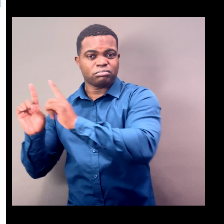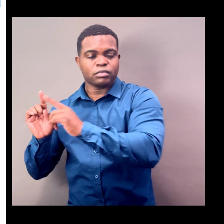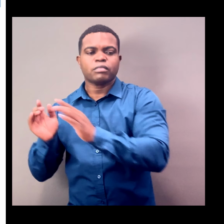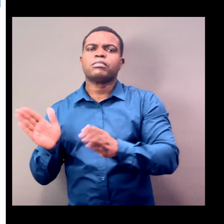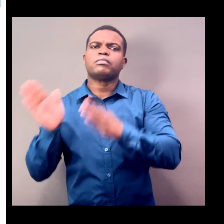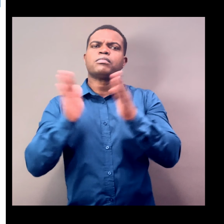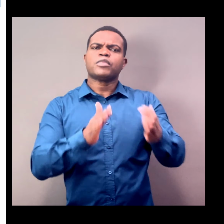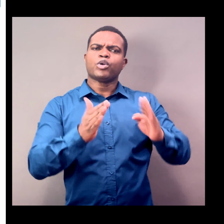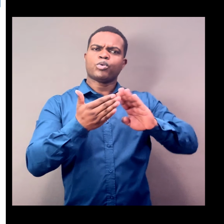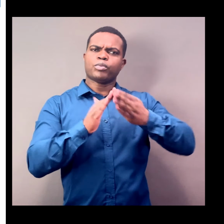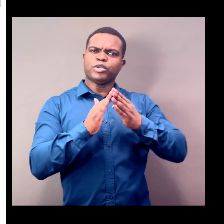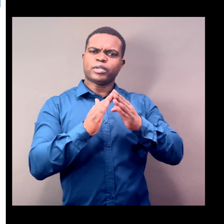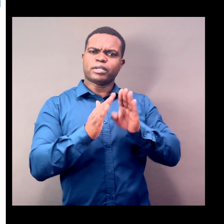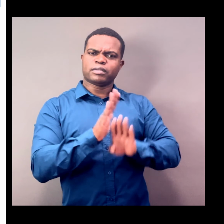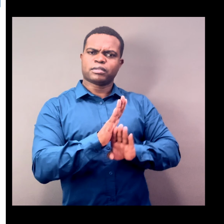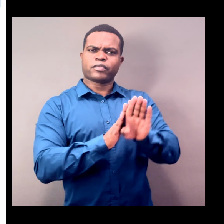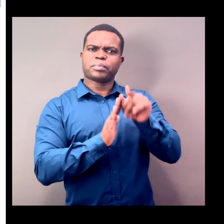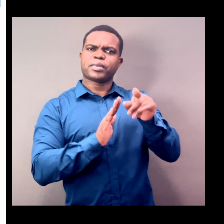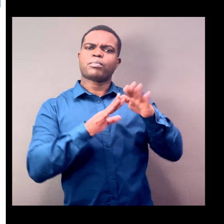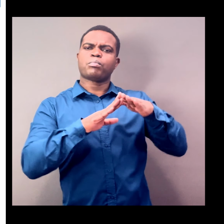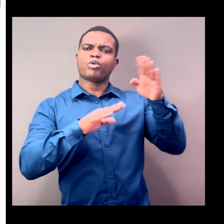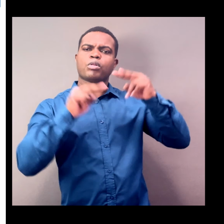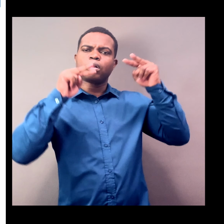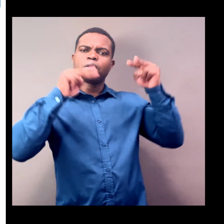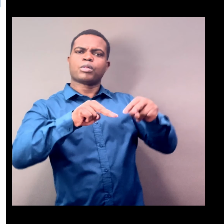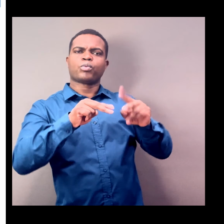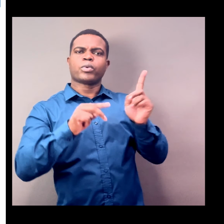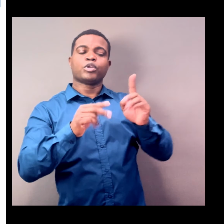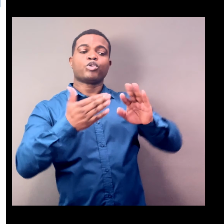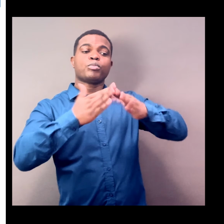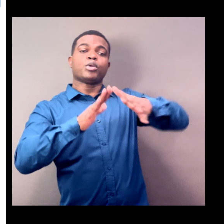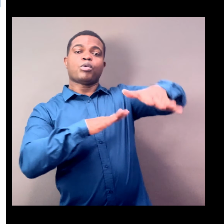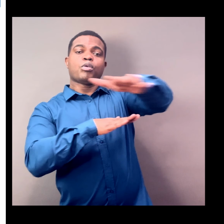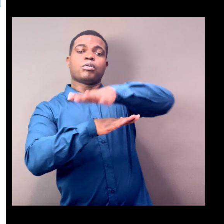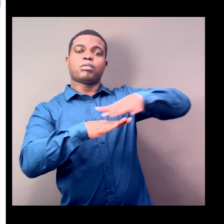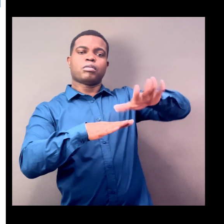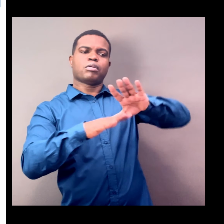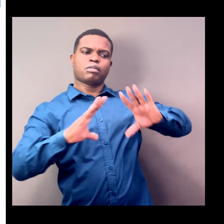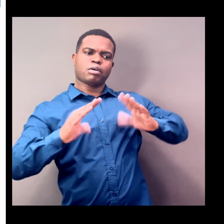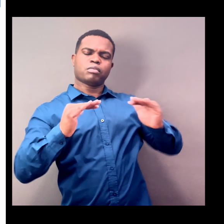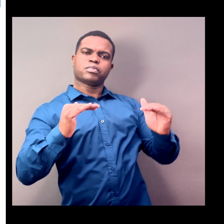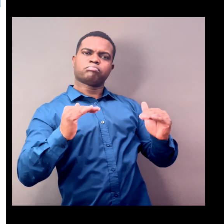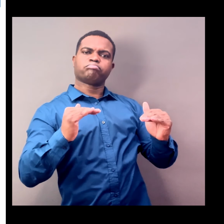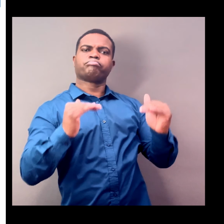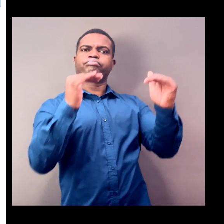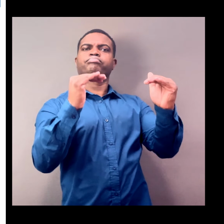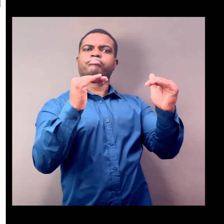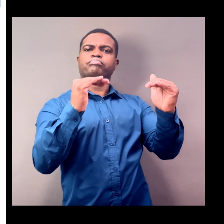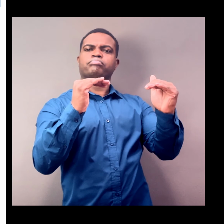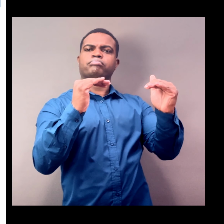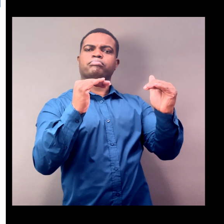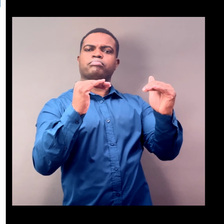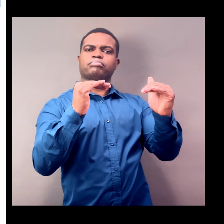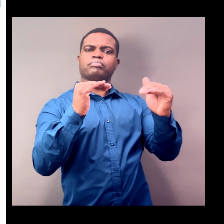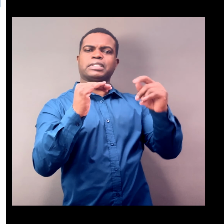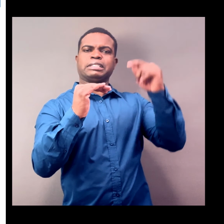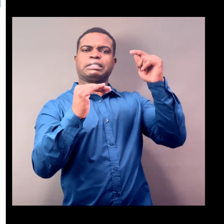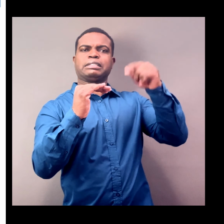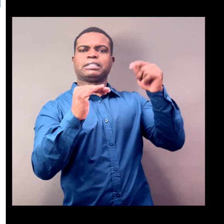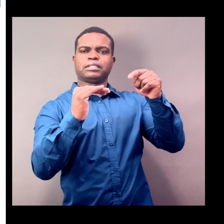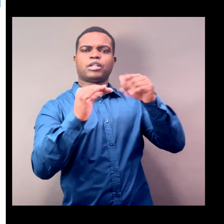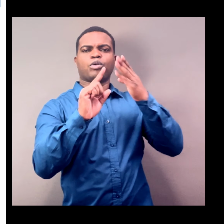Whereas community development is looking at the well-being of the entire community, quality of life. So most